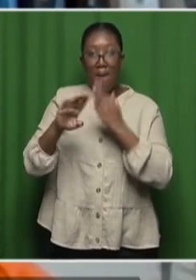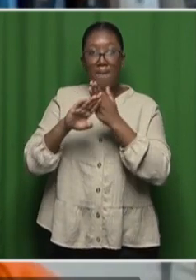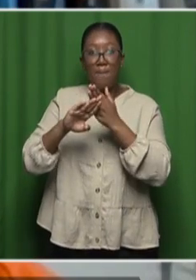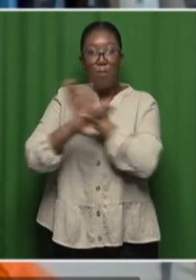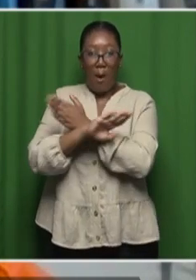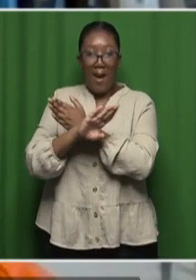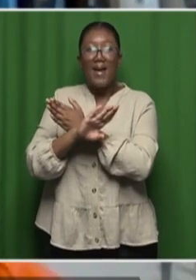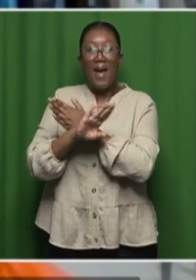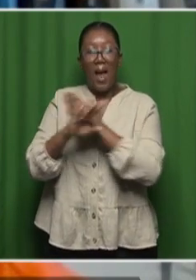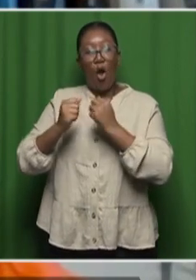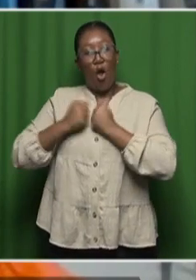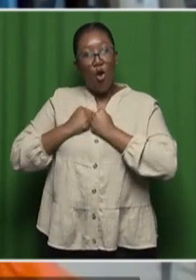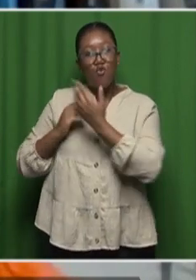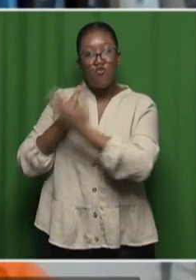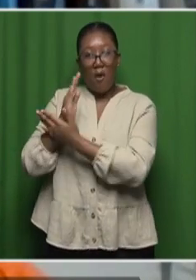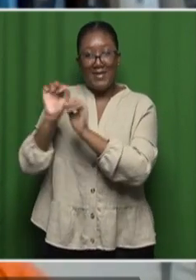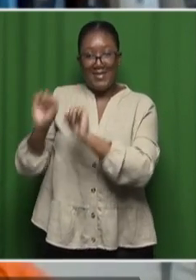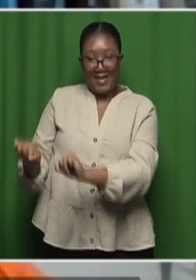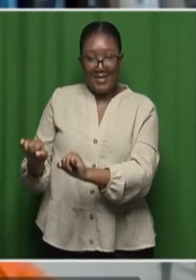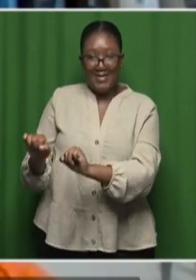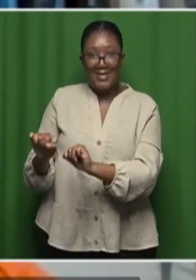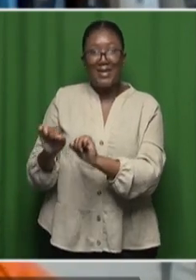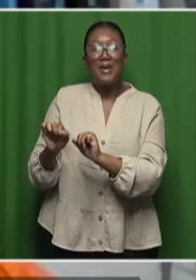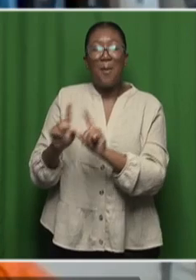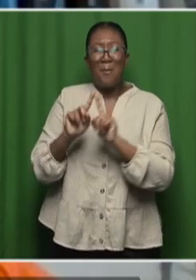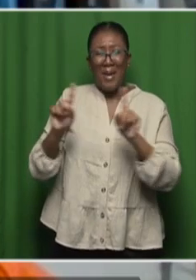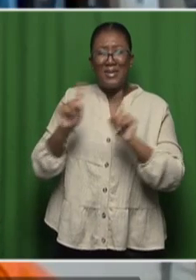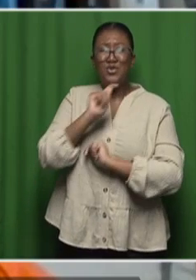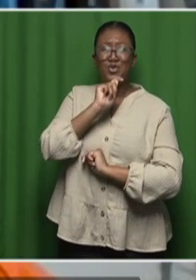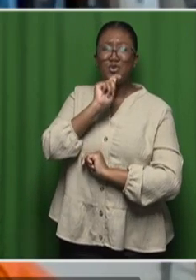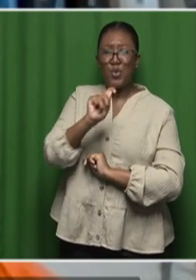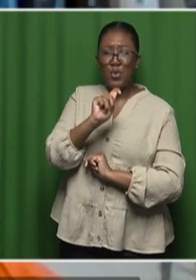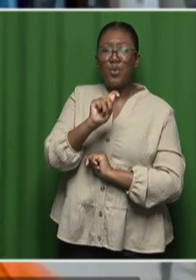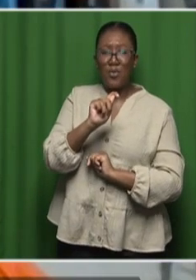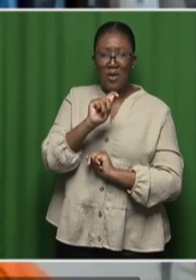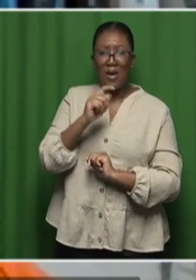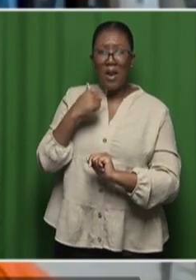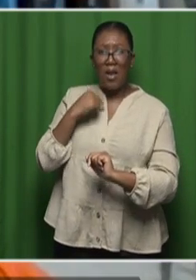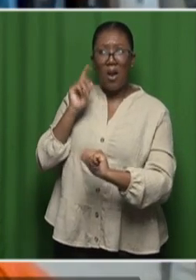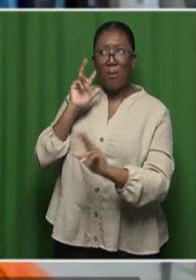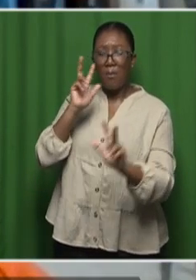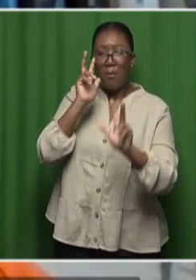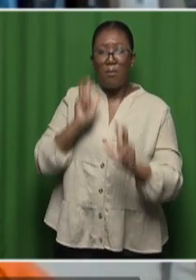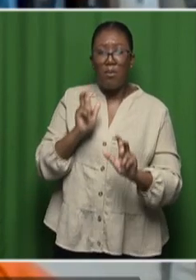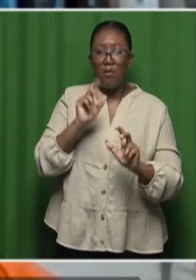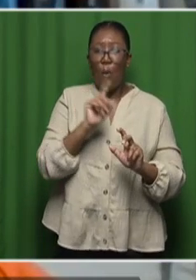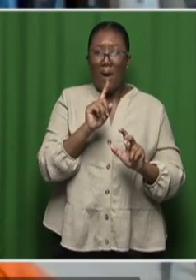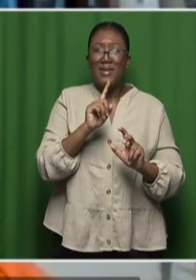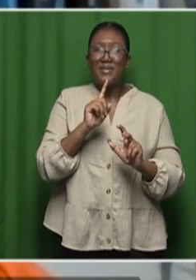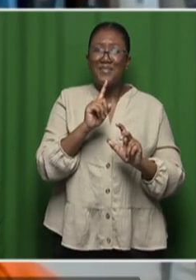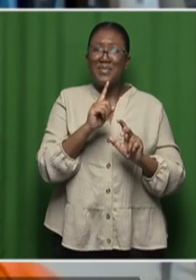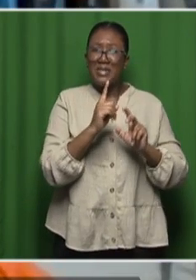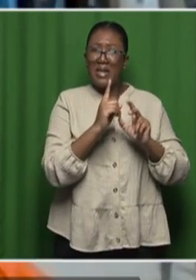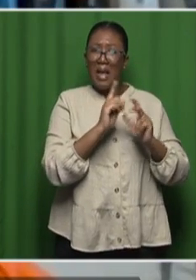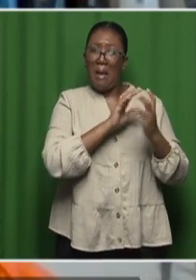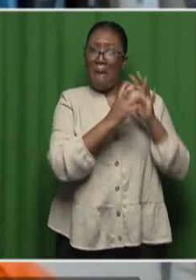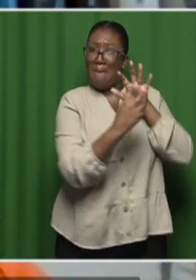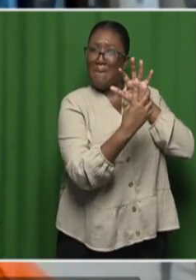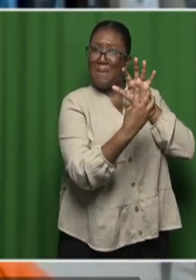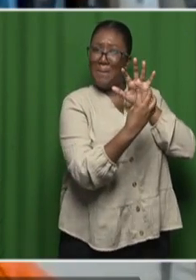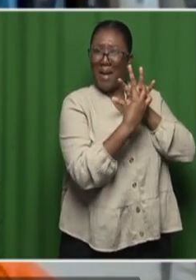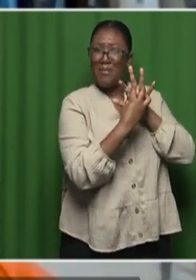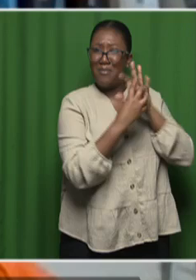rights. So, I do believe they have sued on the basis of trademark infringement, which would only